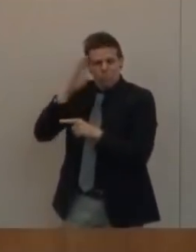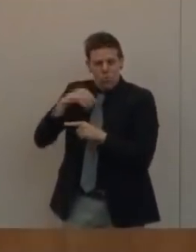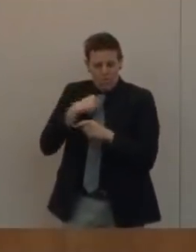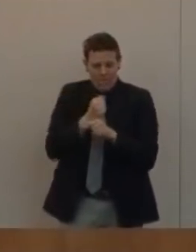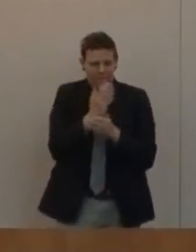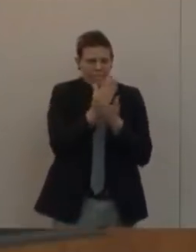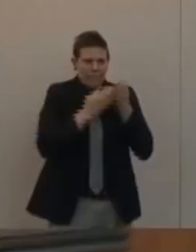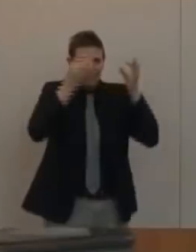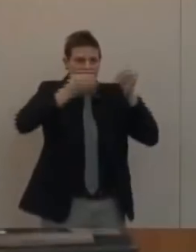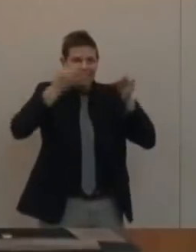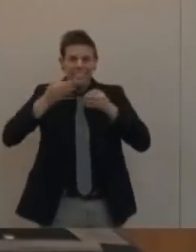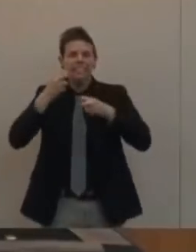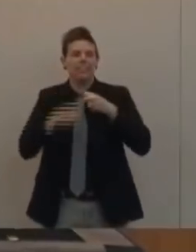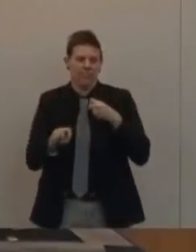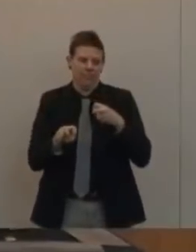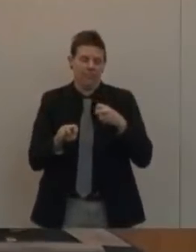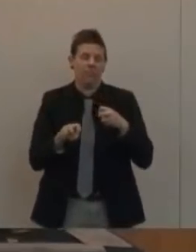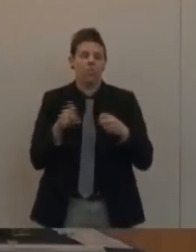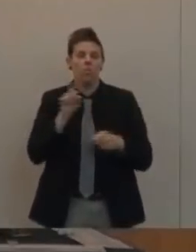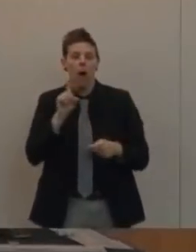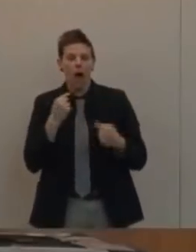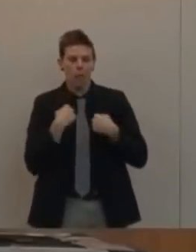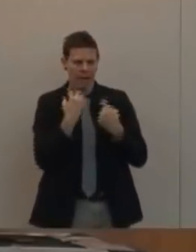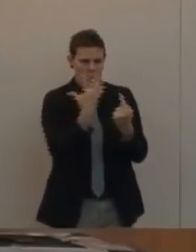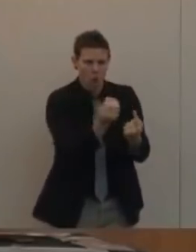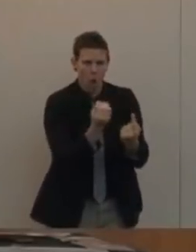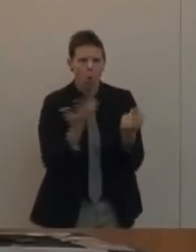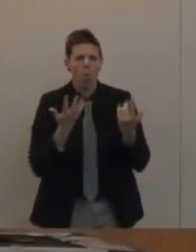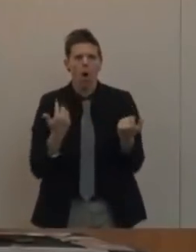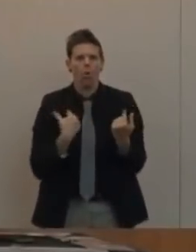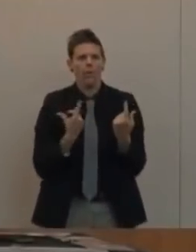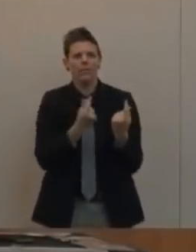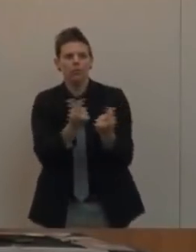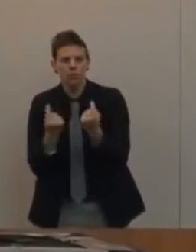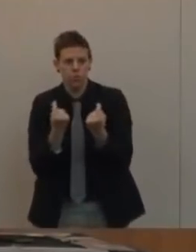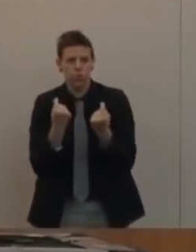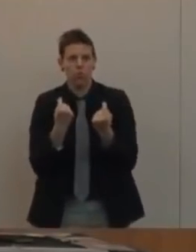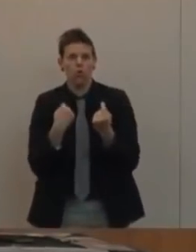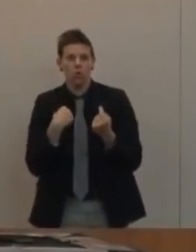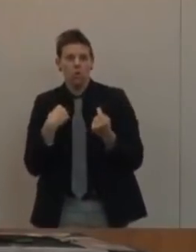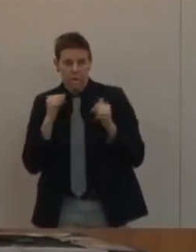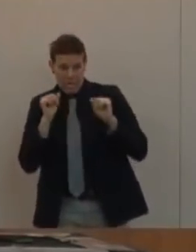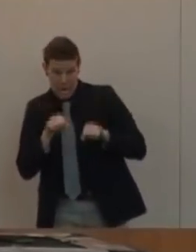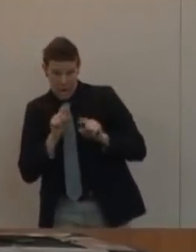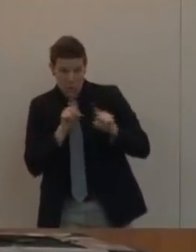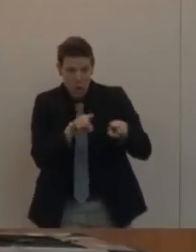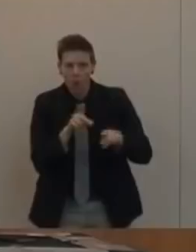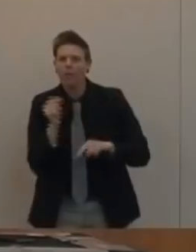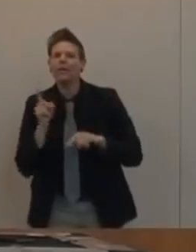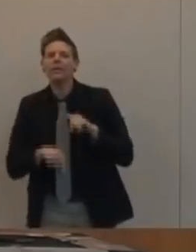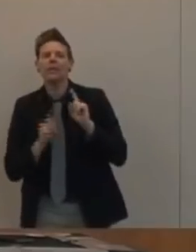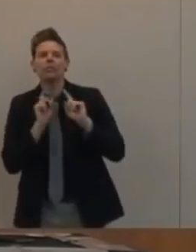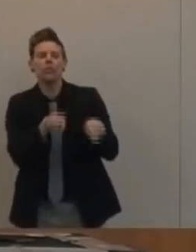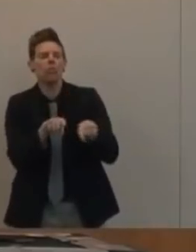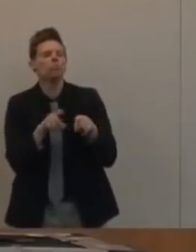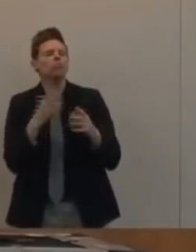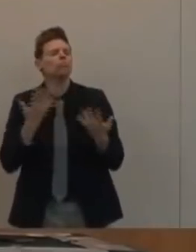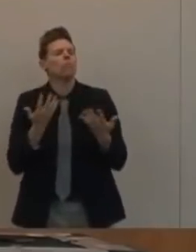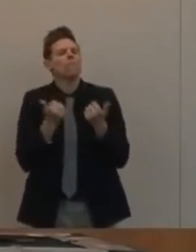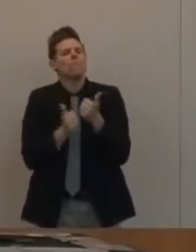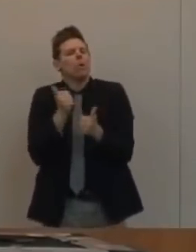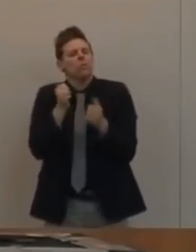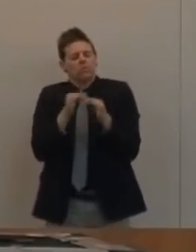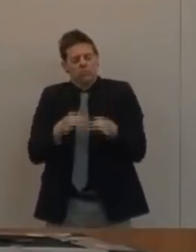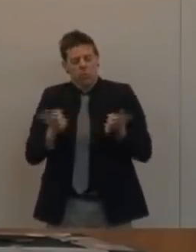we go and where we can go. It is all about making sure that we save lives. And I think we've got another photo